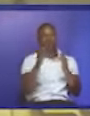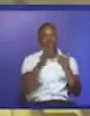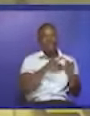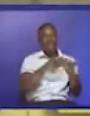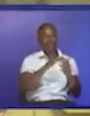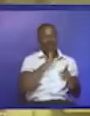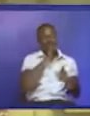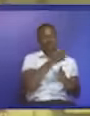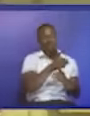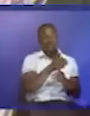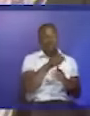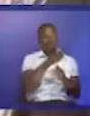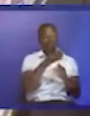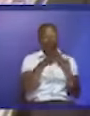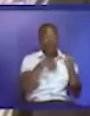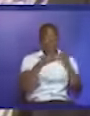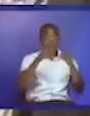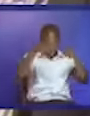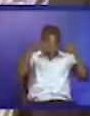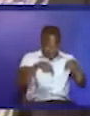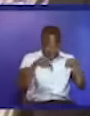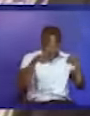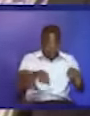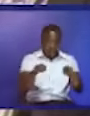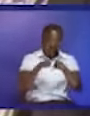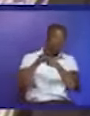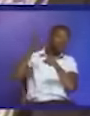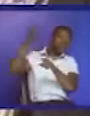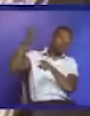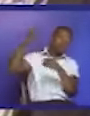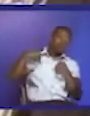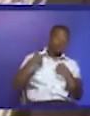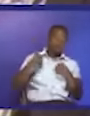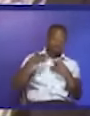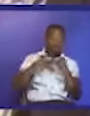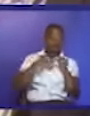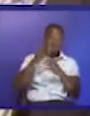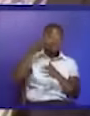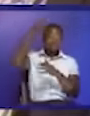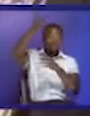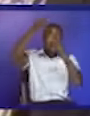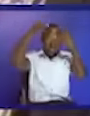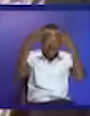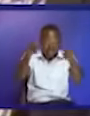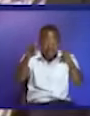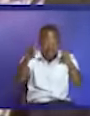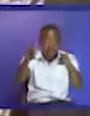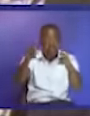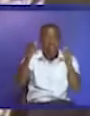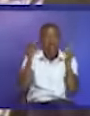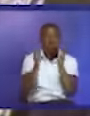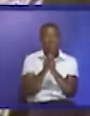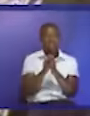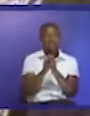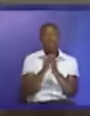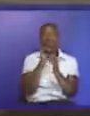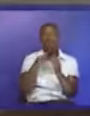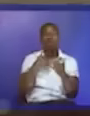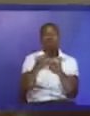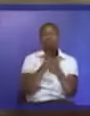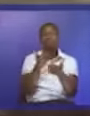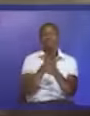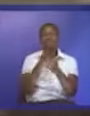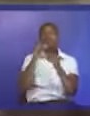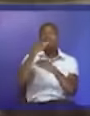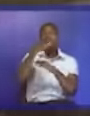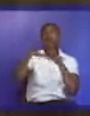is the thing that was, and the thing that is to come, that there is absolutely nothing new under the